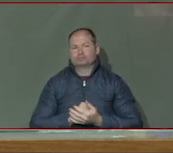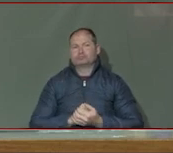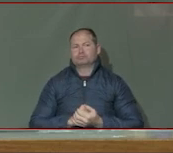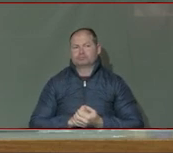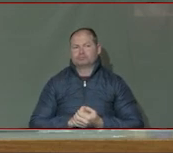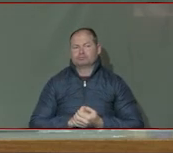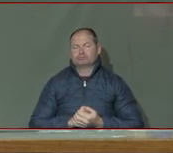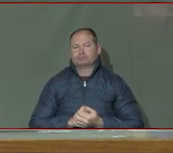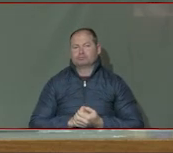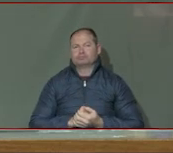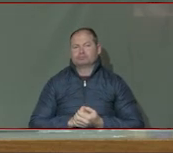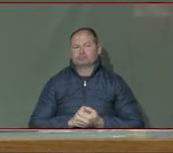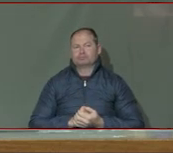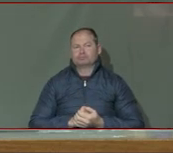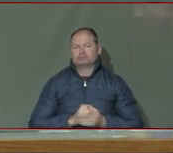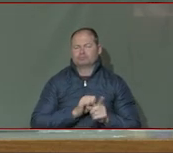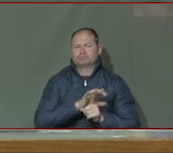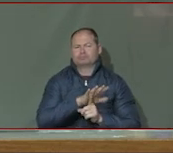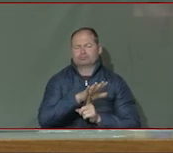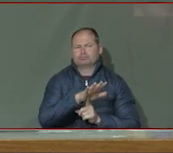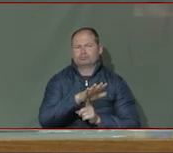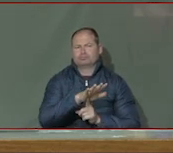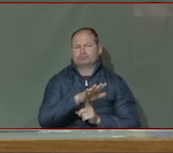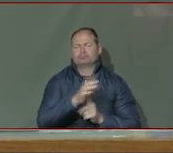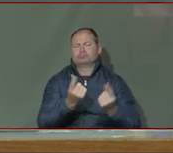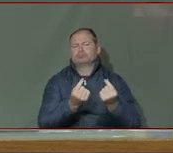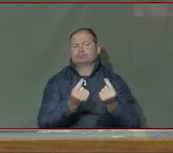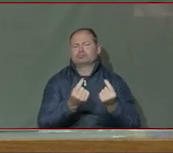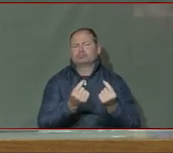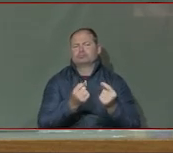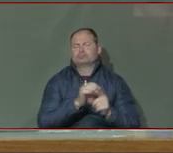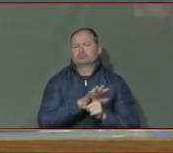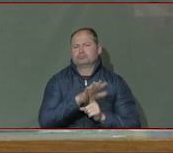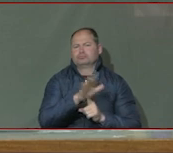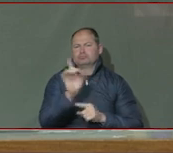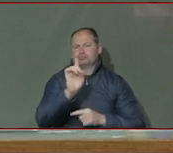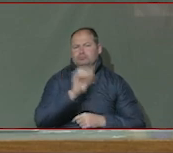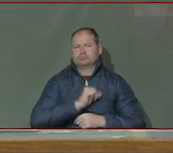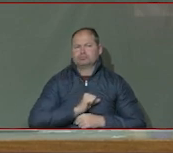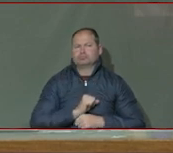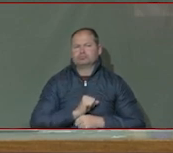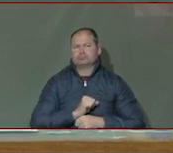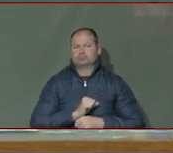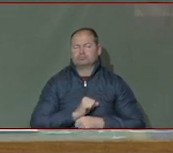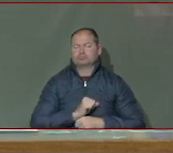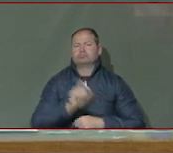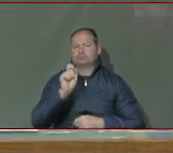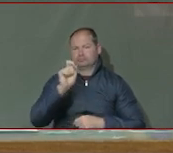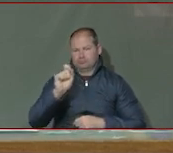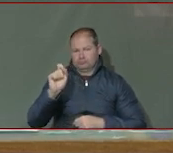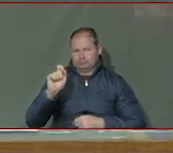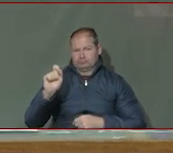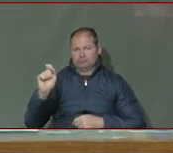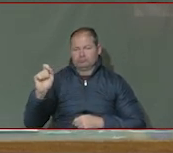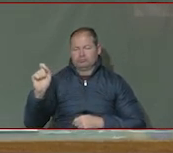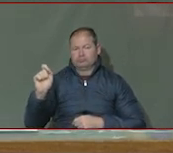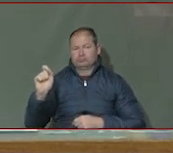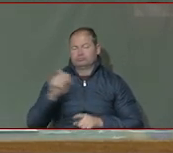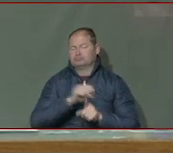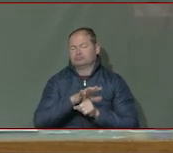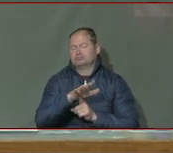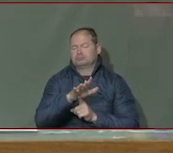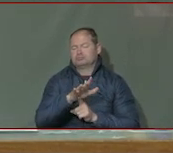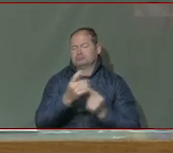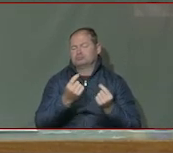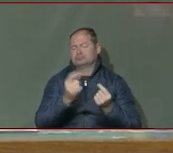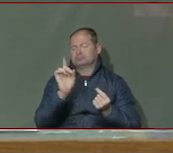find what is the cause in a specific experiment or investigation, and then you write down specifically what that cause is,